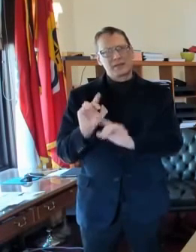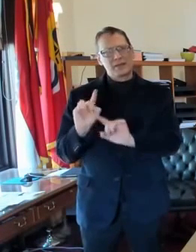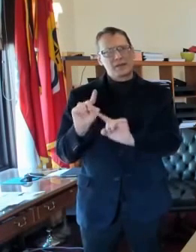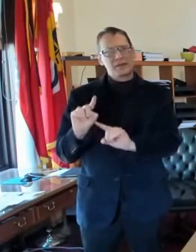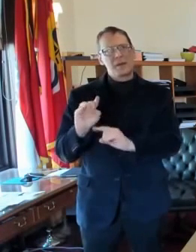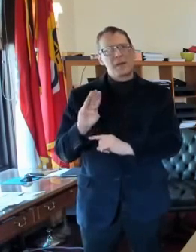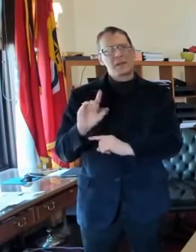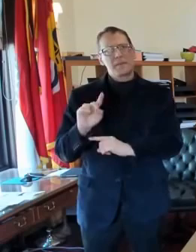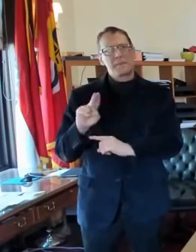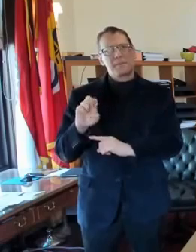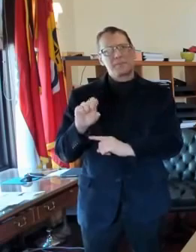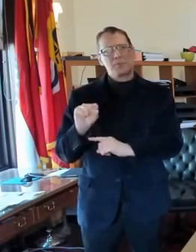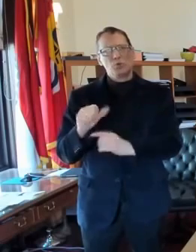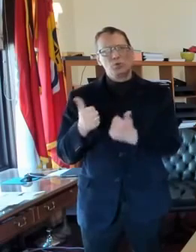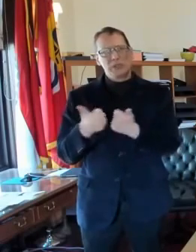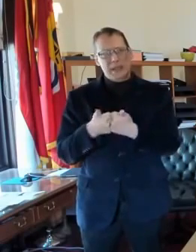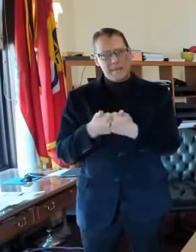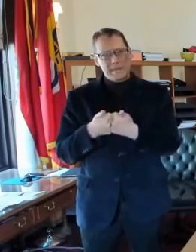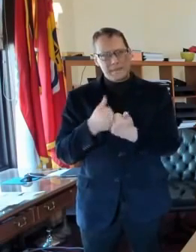Blues game